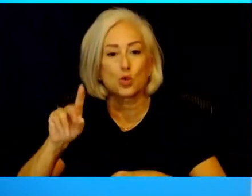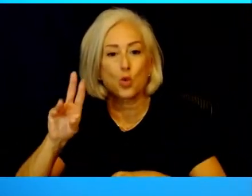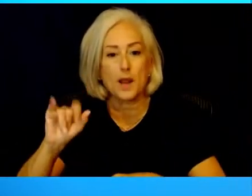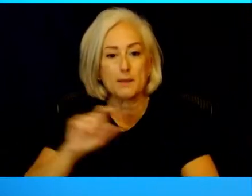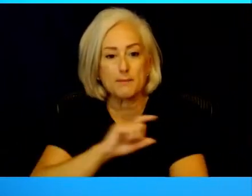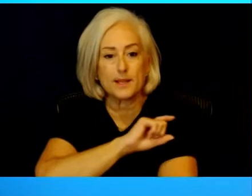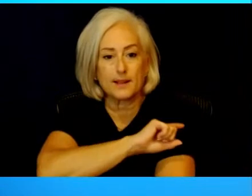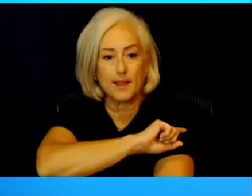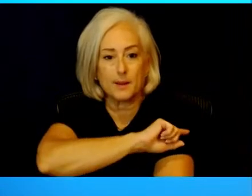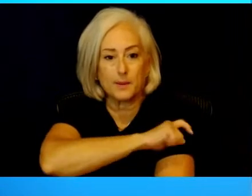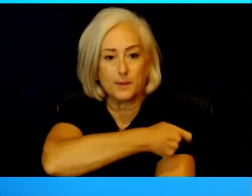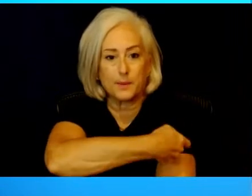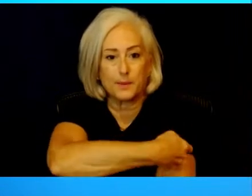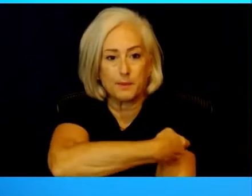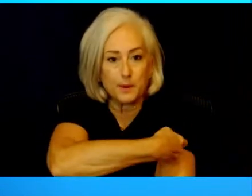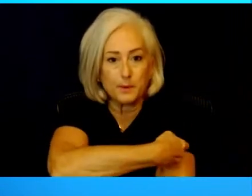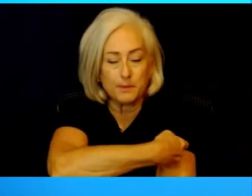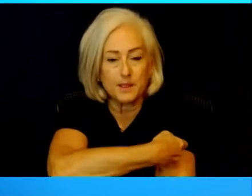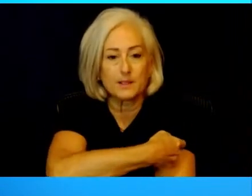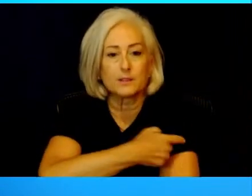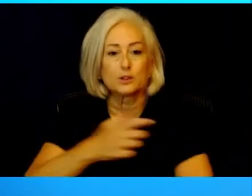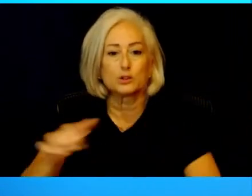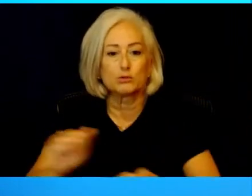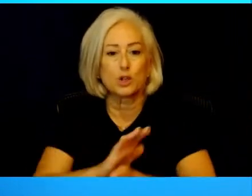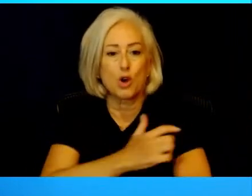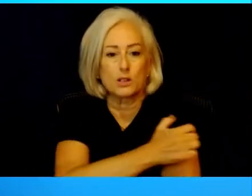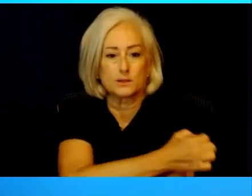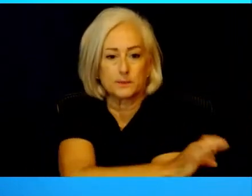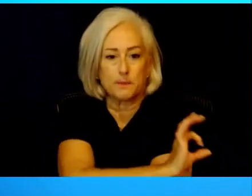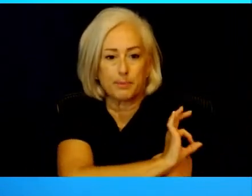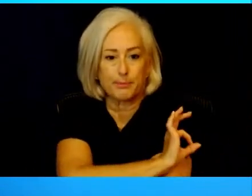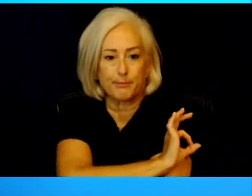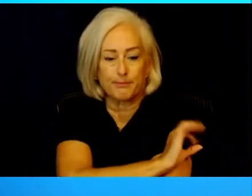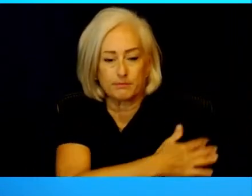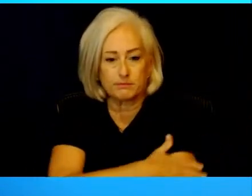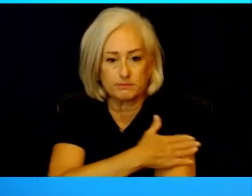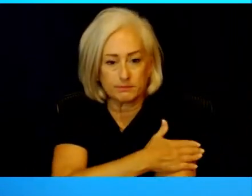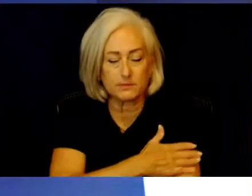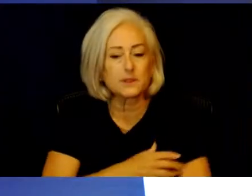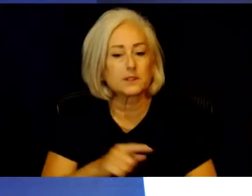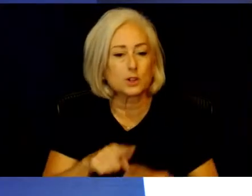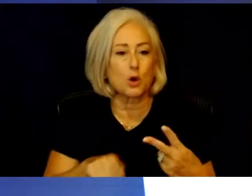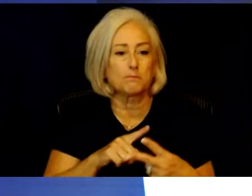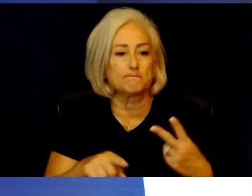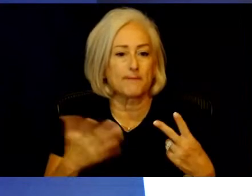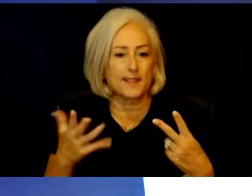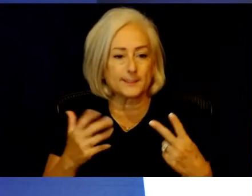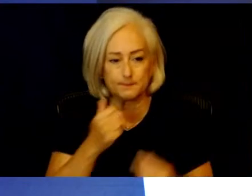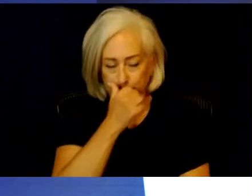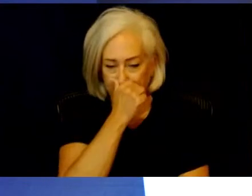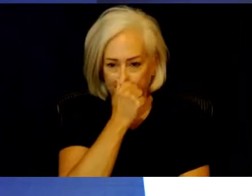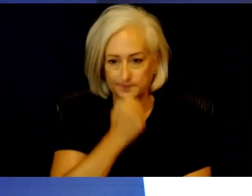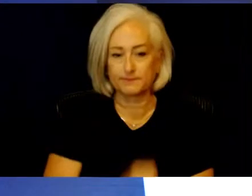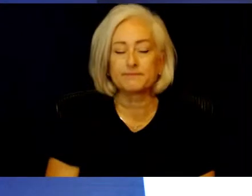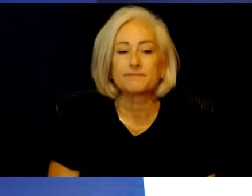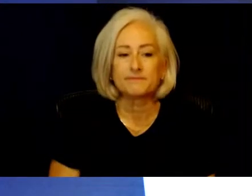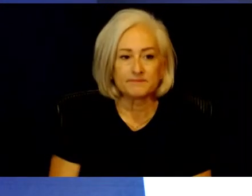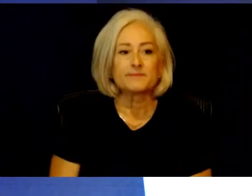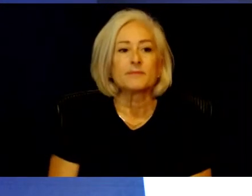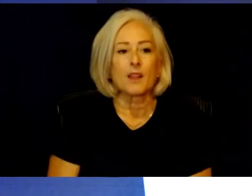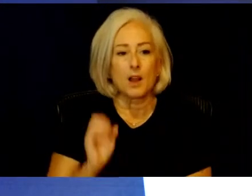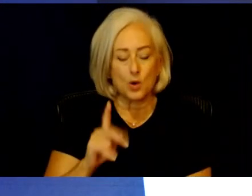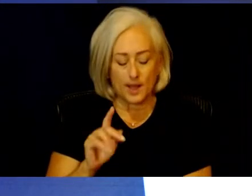for updates or boosters to those initial series of vaccination. Okay, well, I'm going to keep refreshing this page. I